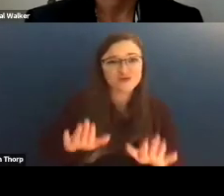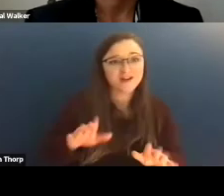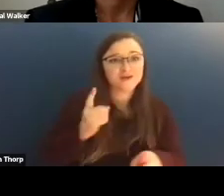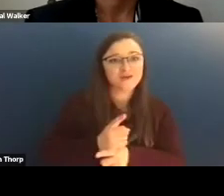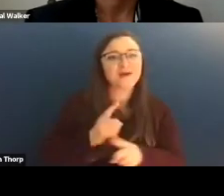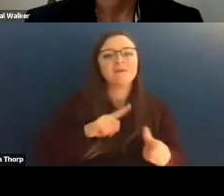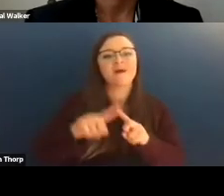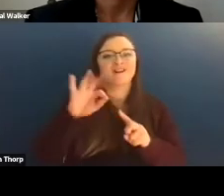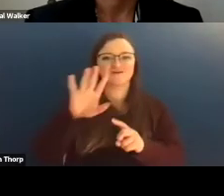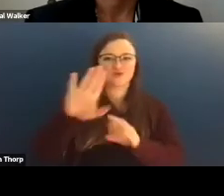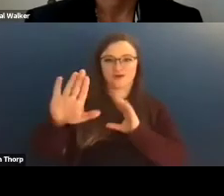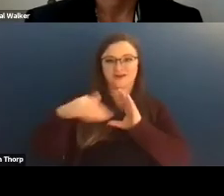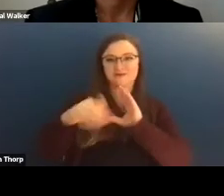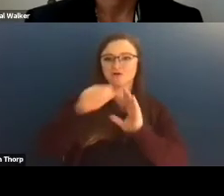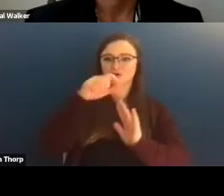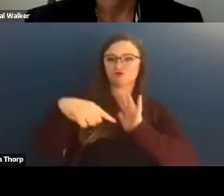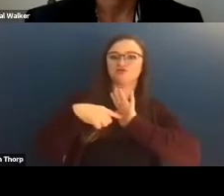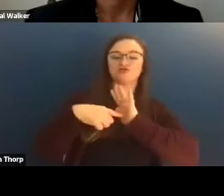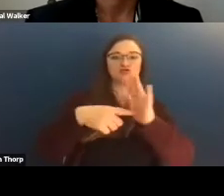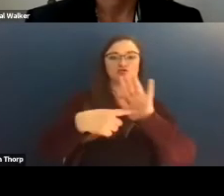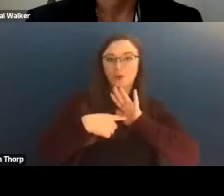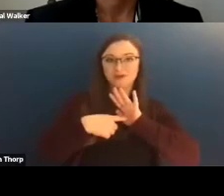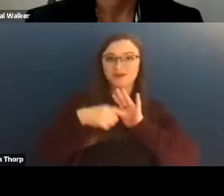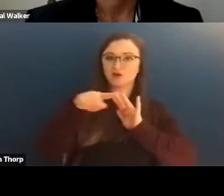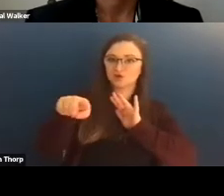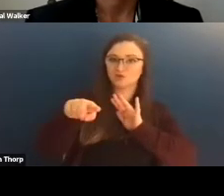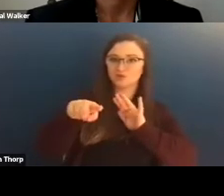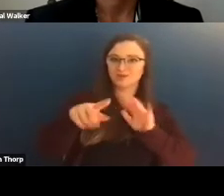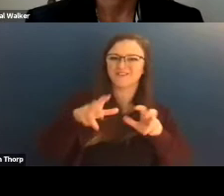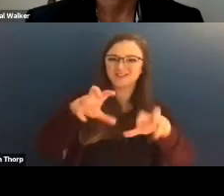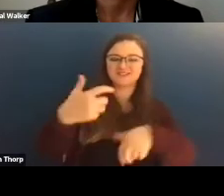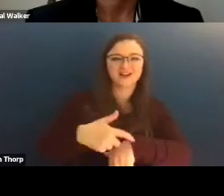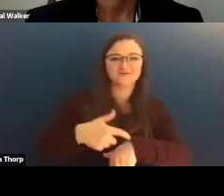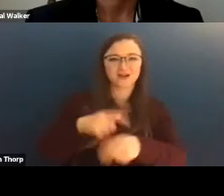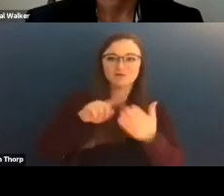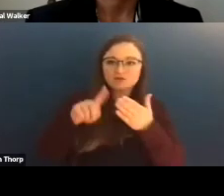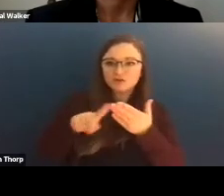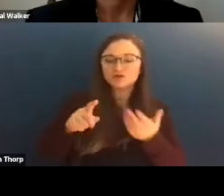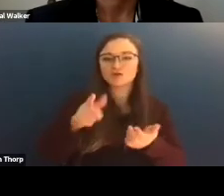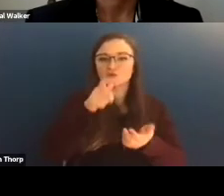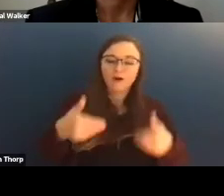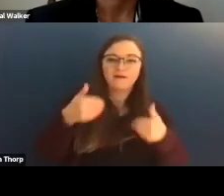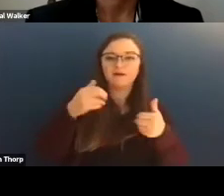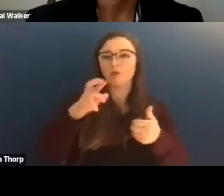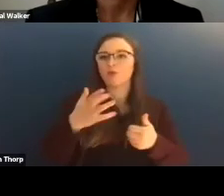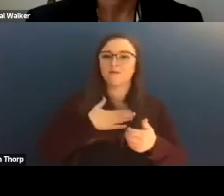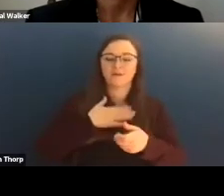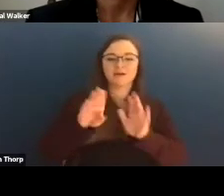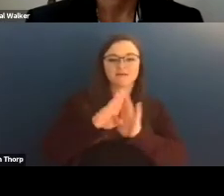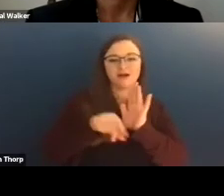come across in that email or that the way they're reaching out, right? So that's something to keep in mind as you're doing this. We don't have the luxury